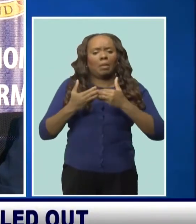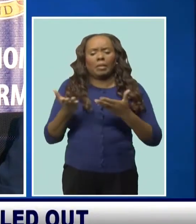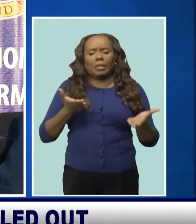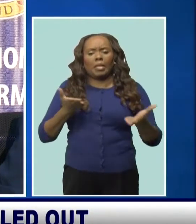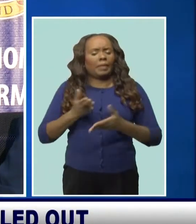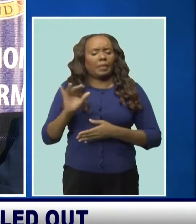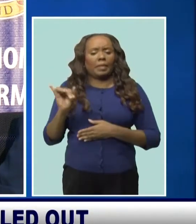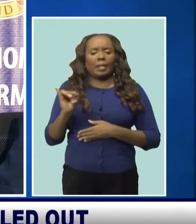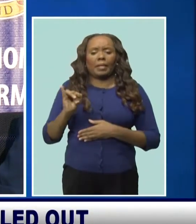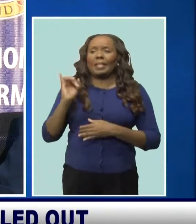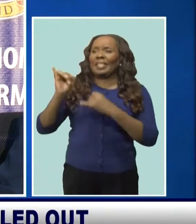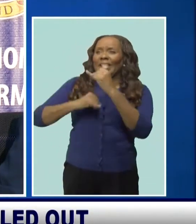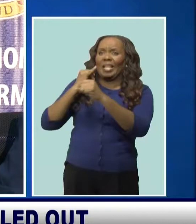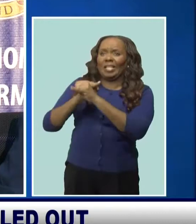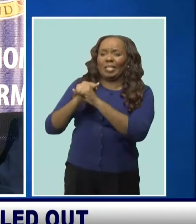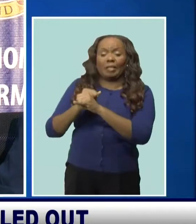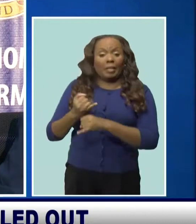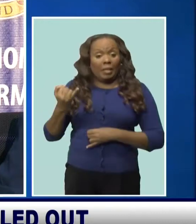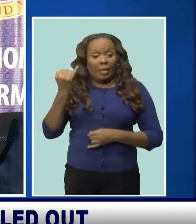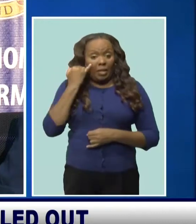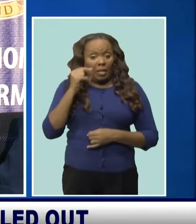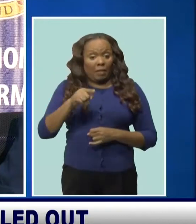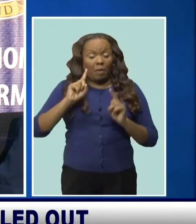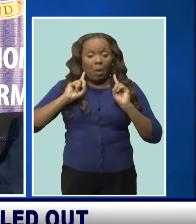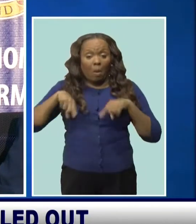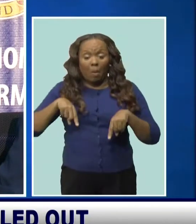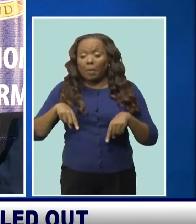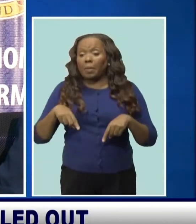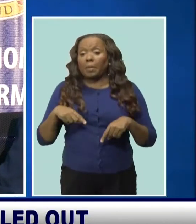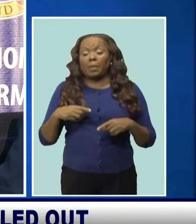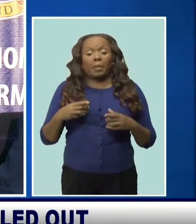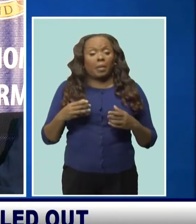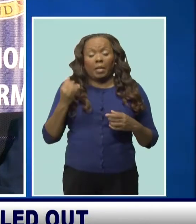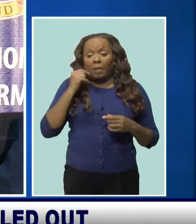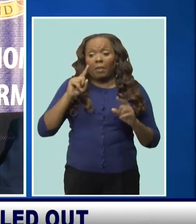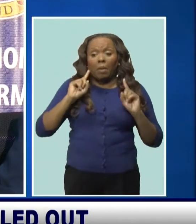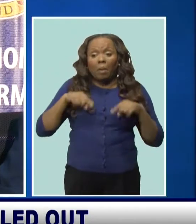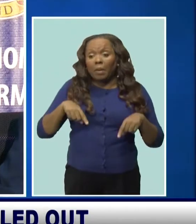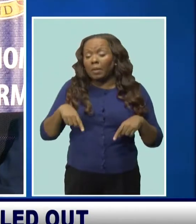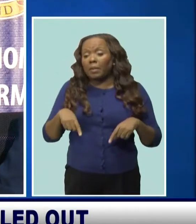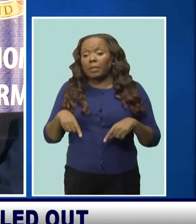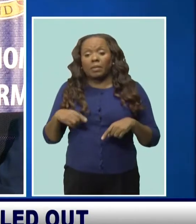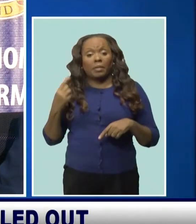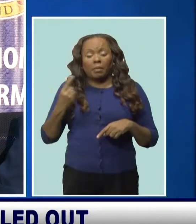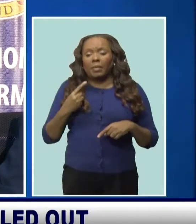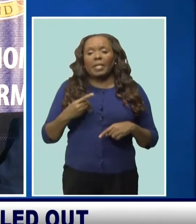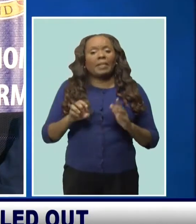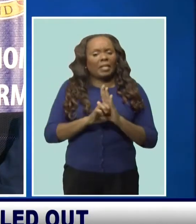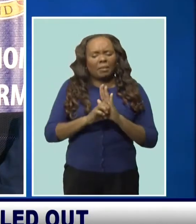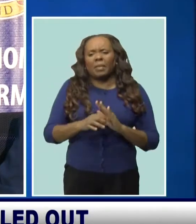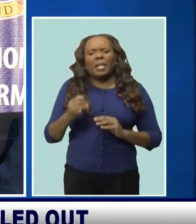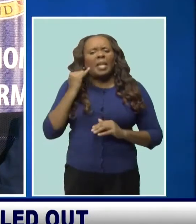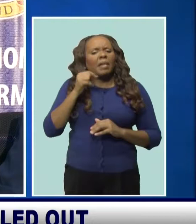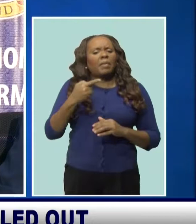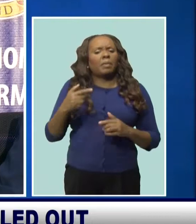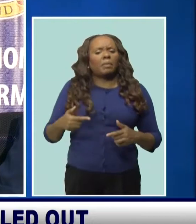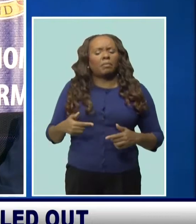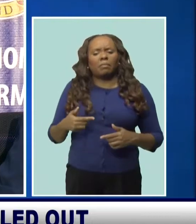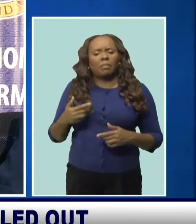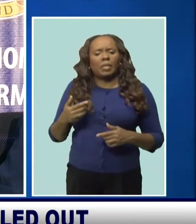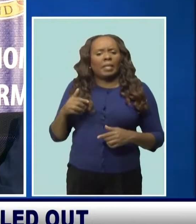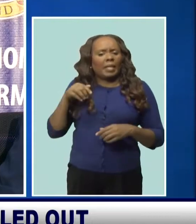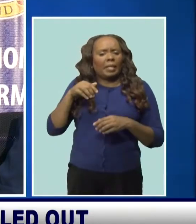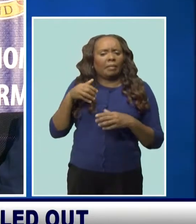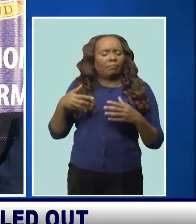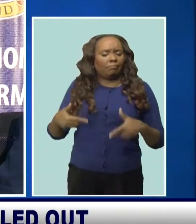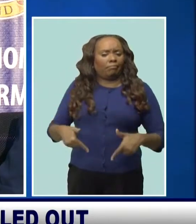we want to get to the point where if you're in the States and I came to your hotel room, that you can order it online and it's delivered right to your doorstep